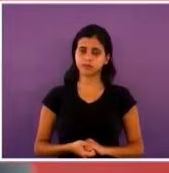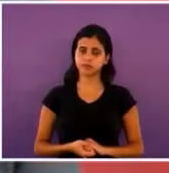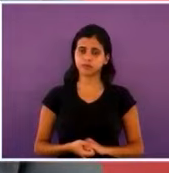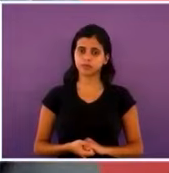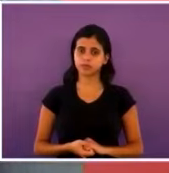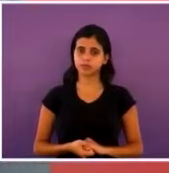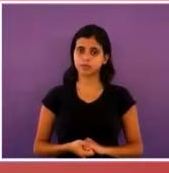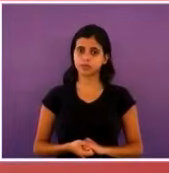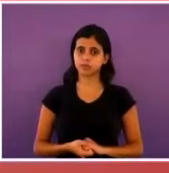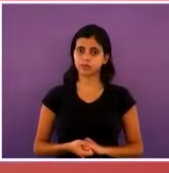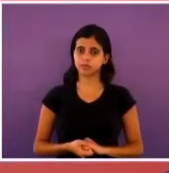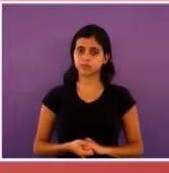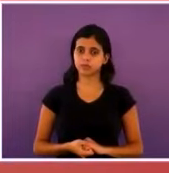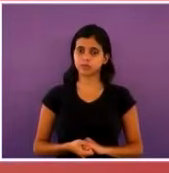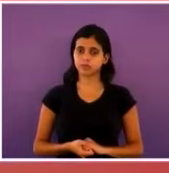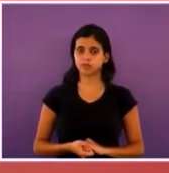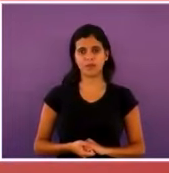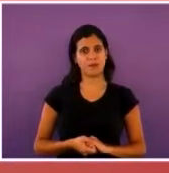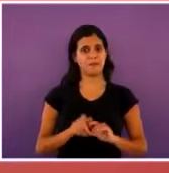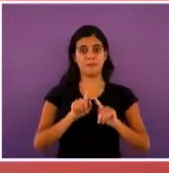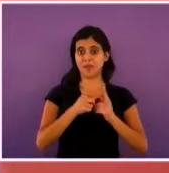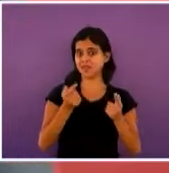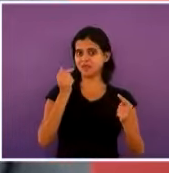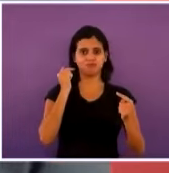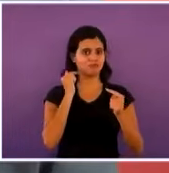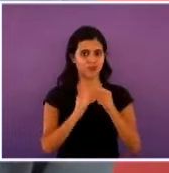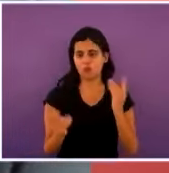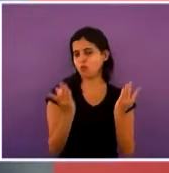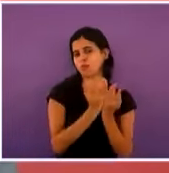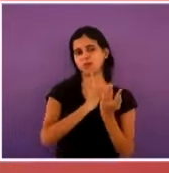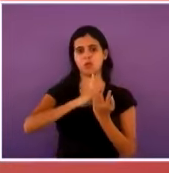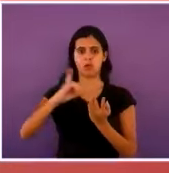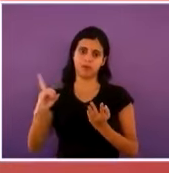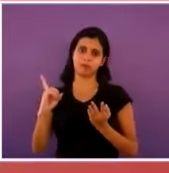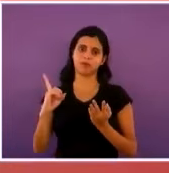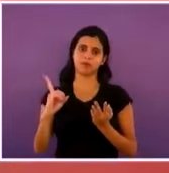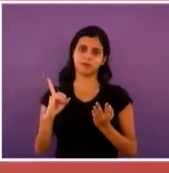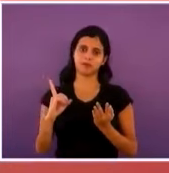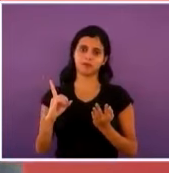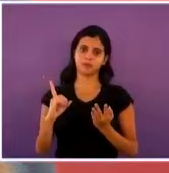do. Não é o que a Bíblia ensina que nós devemos crer e praticar.